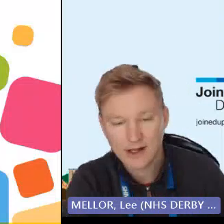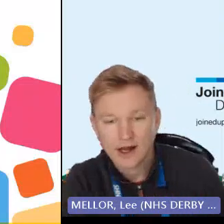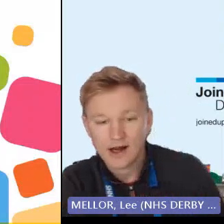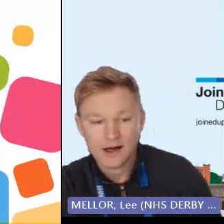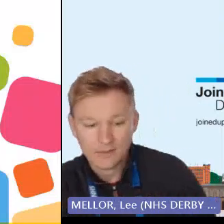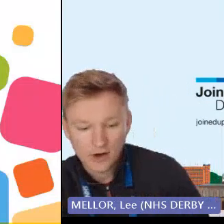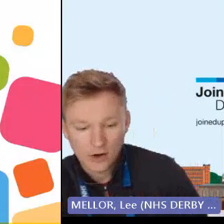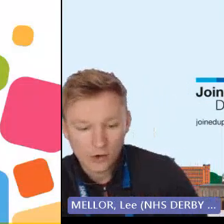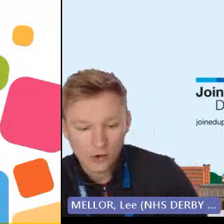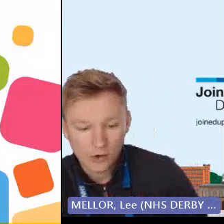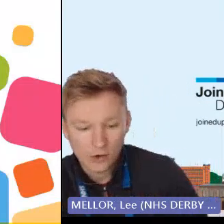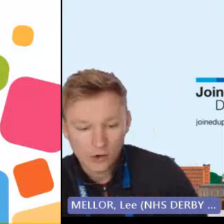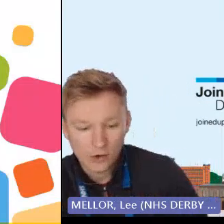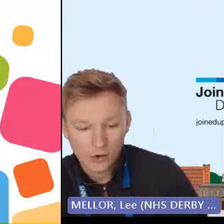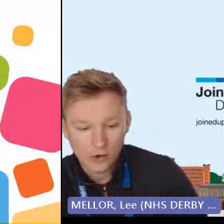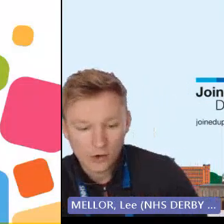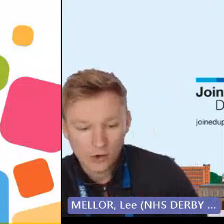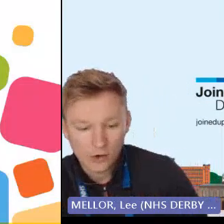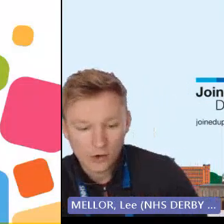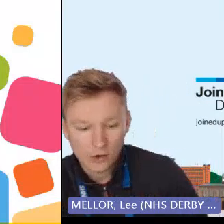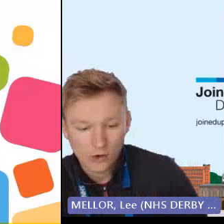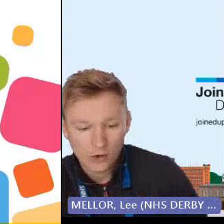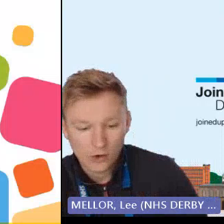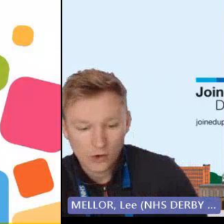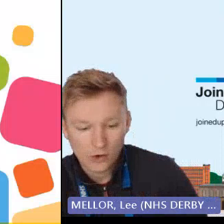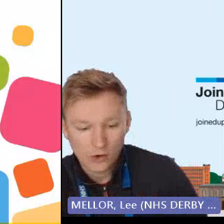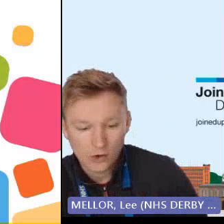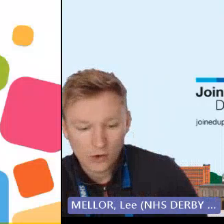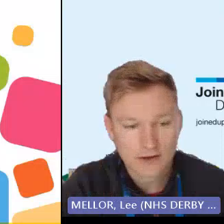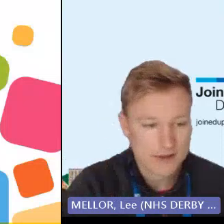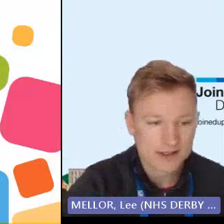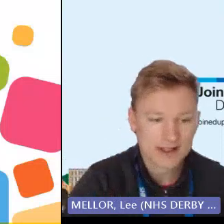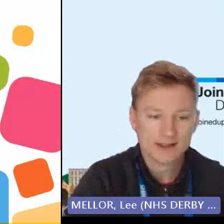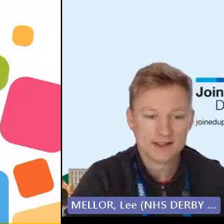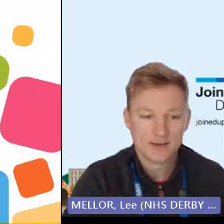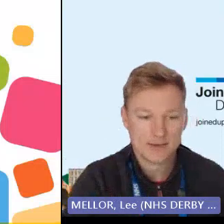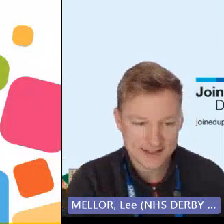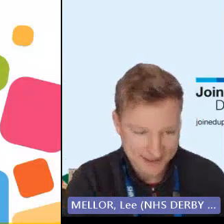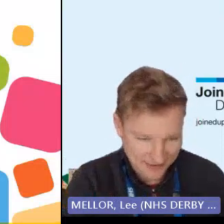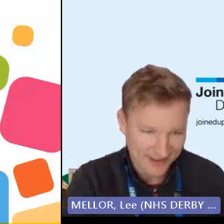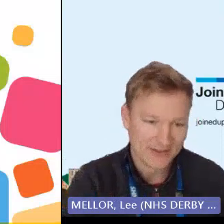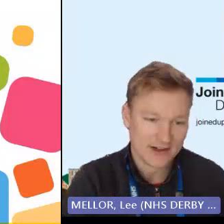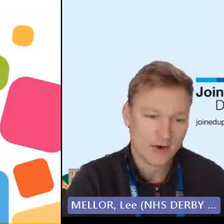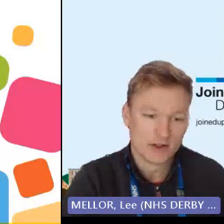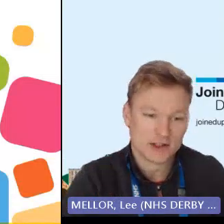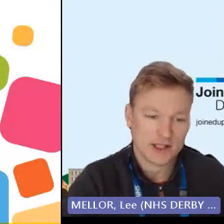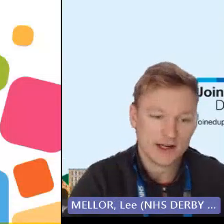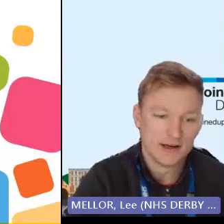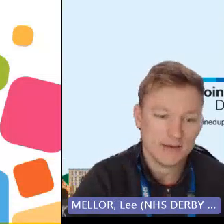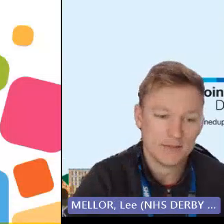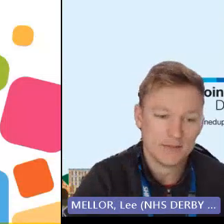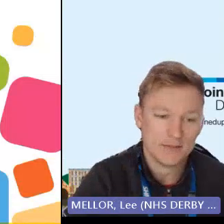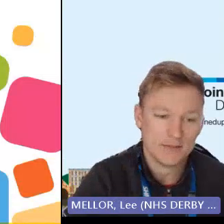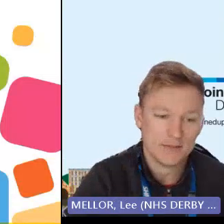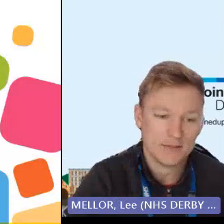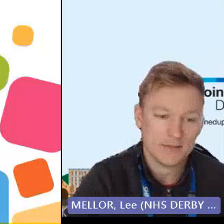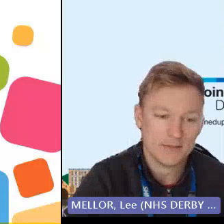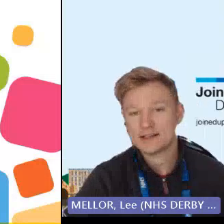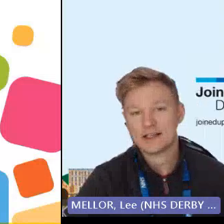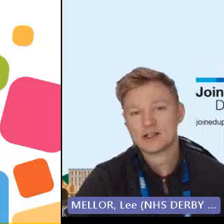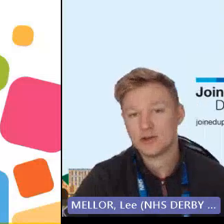engaging. Also, to Fraser and Jacinta, the BSL interpreters, thank you very much.